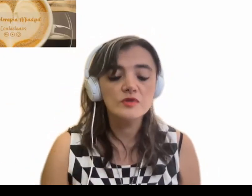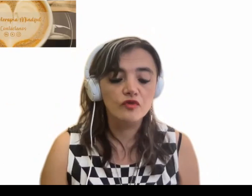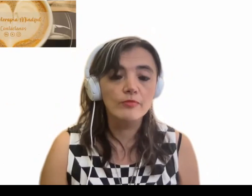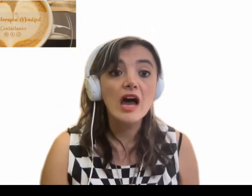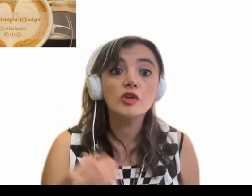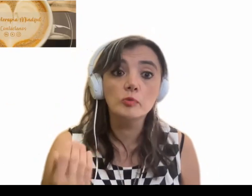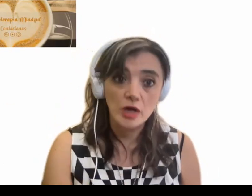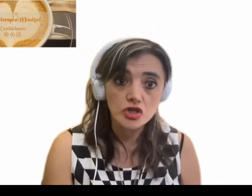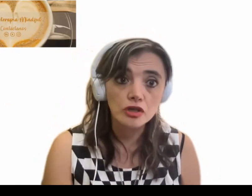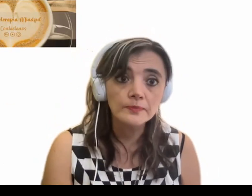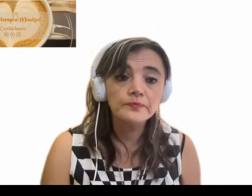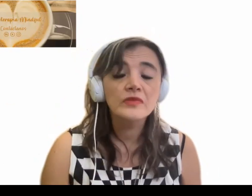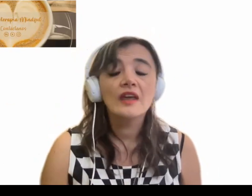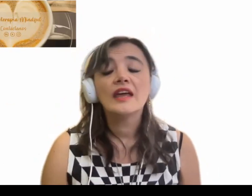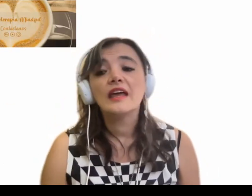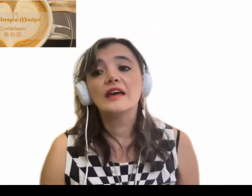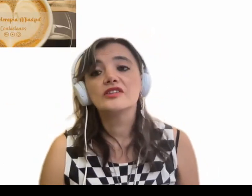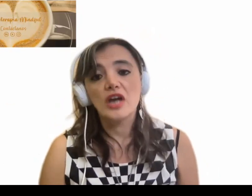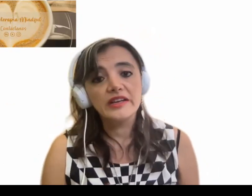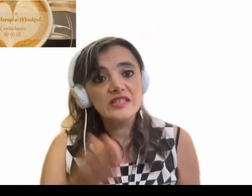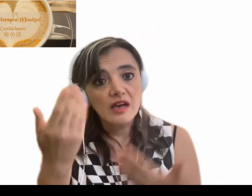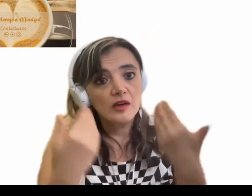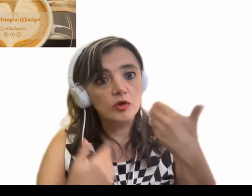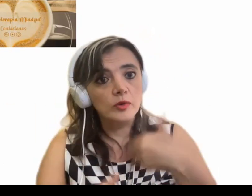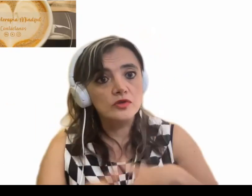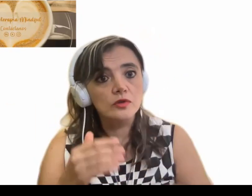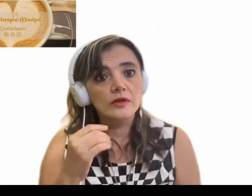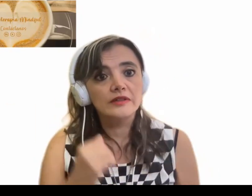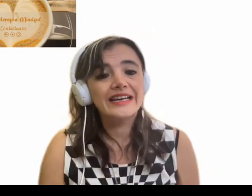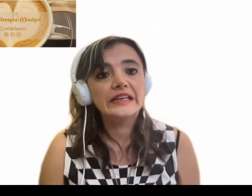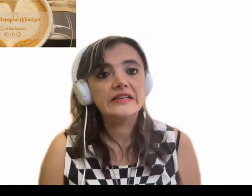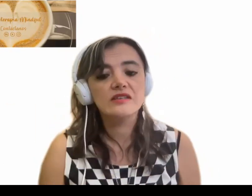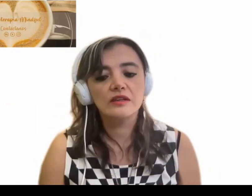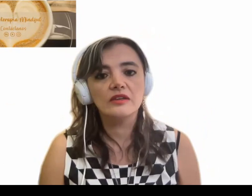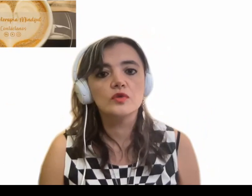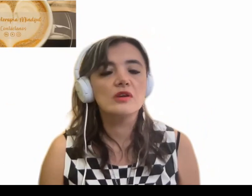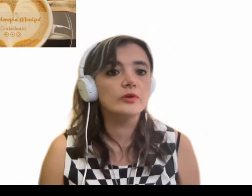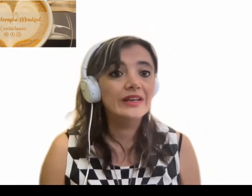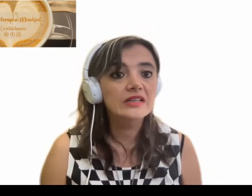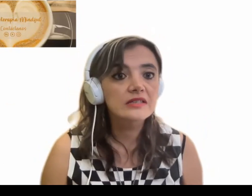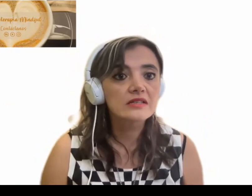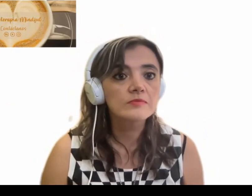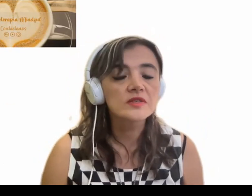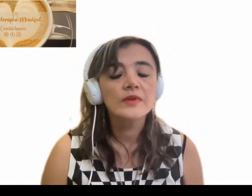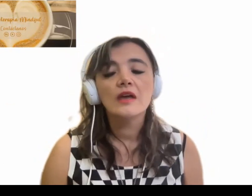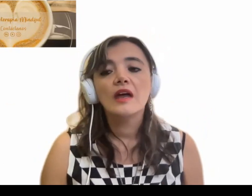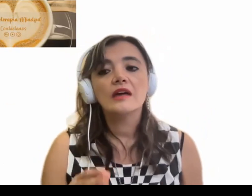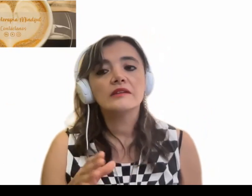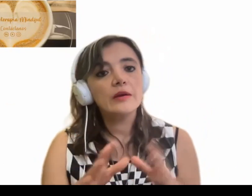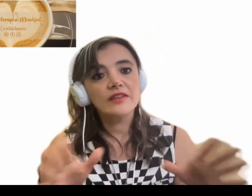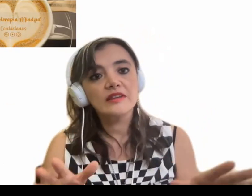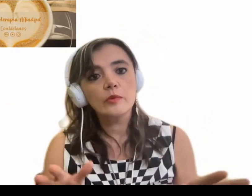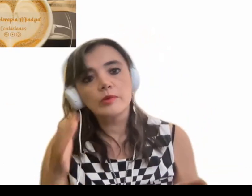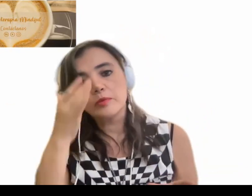one comes from acupressure, Chinese acupuncture techniques that use the meridian systems.